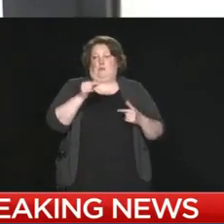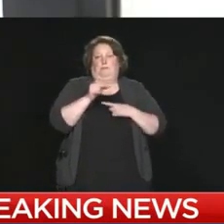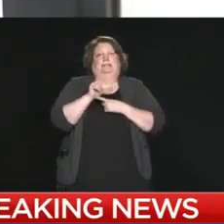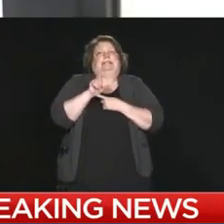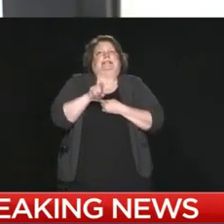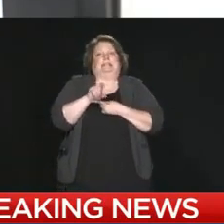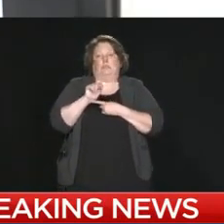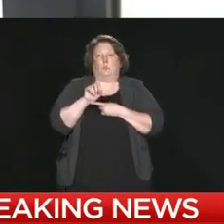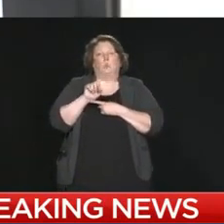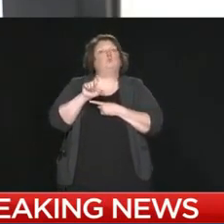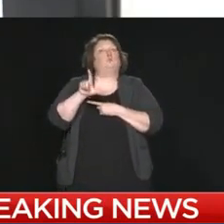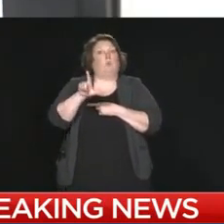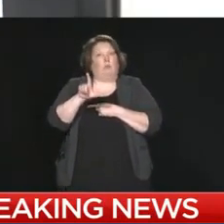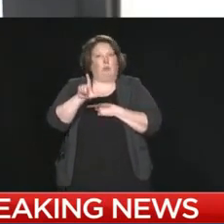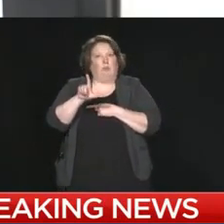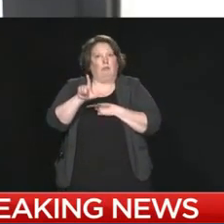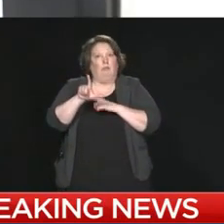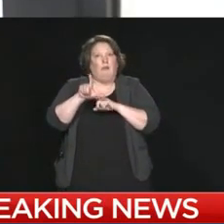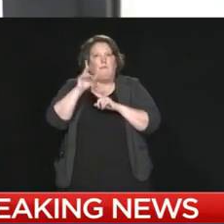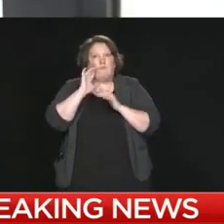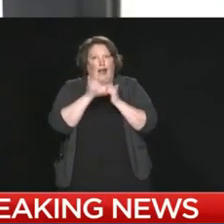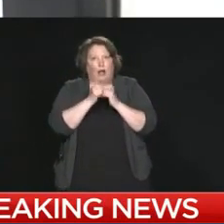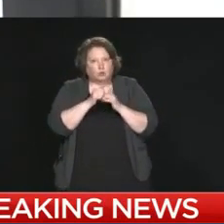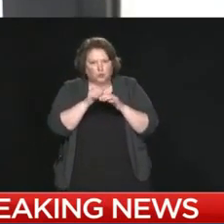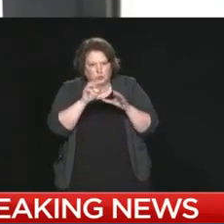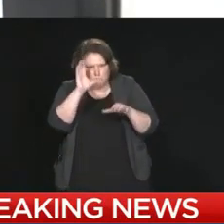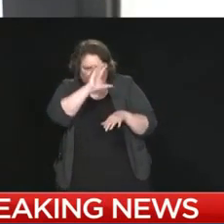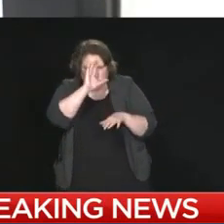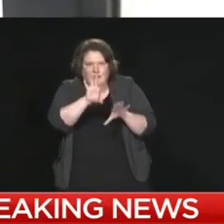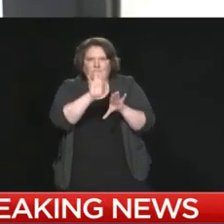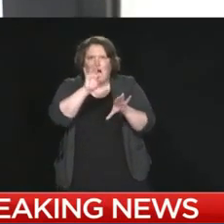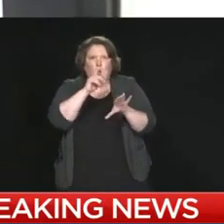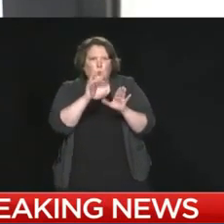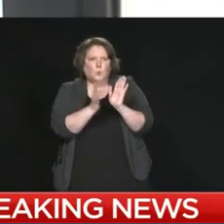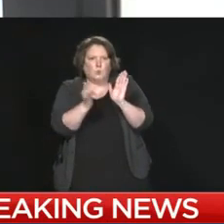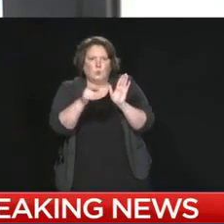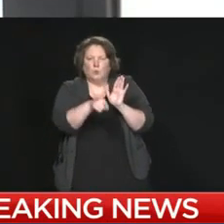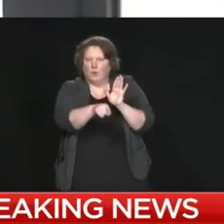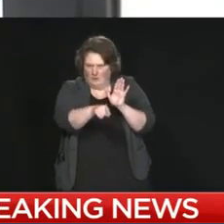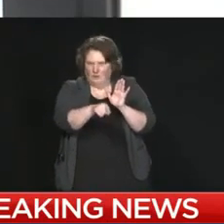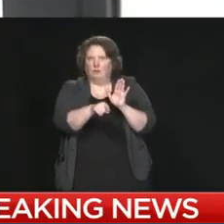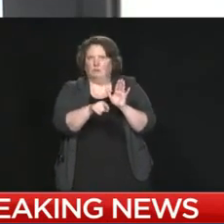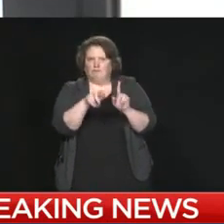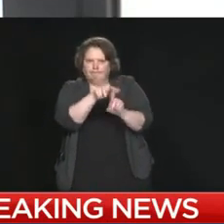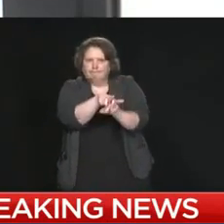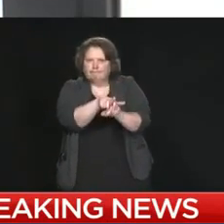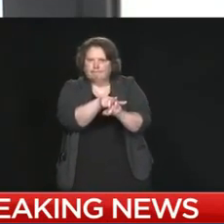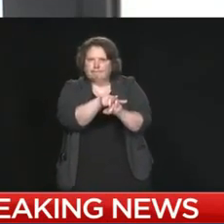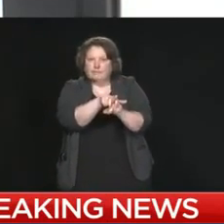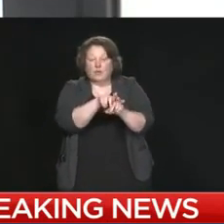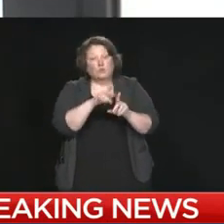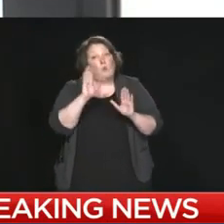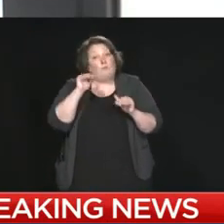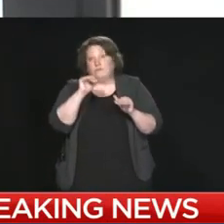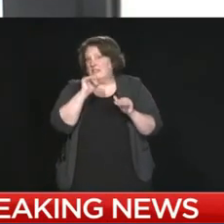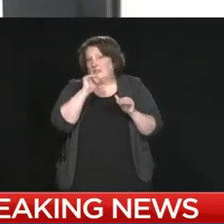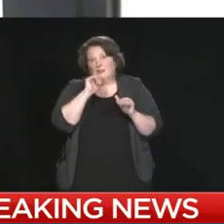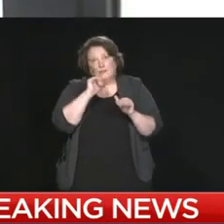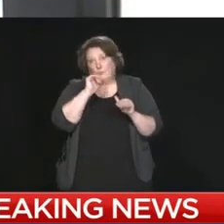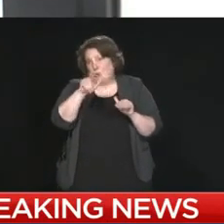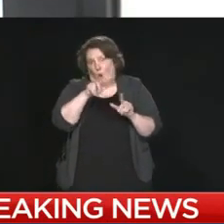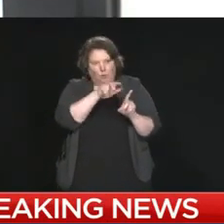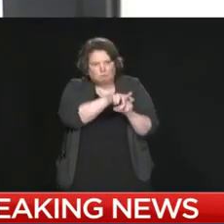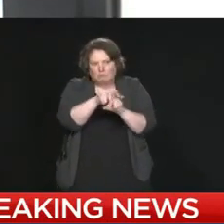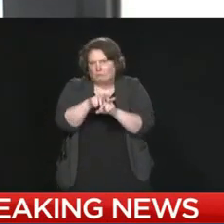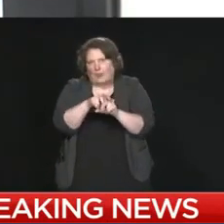tools. Hopefully, we will not have to use them very much at all, because the vast majority of people are